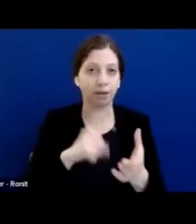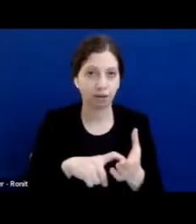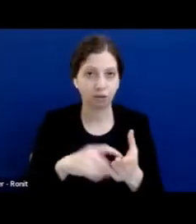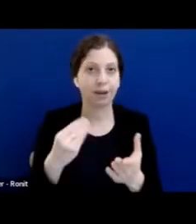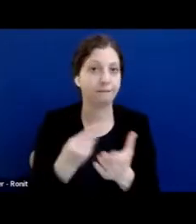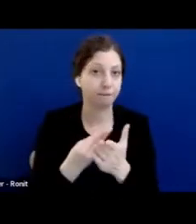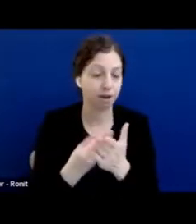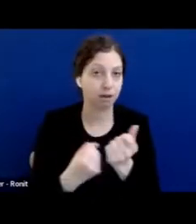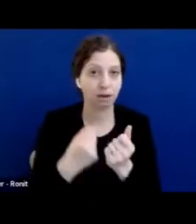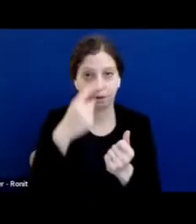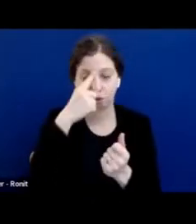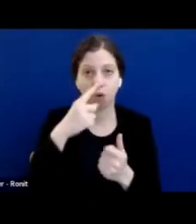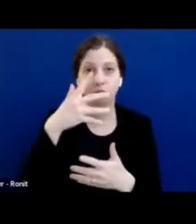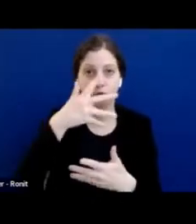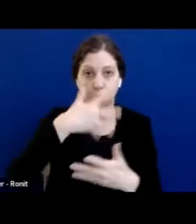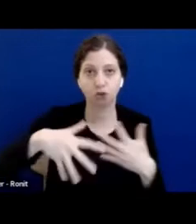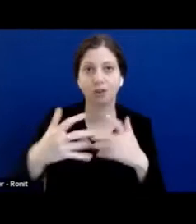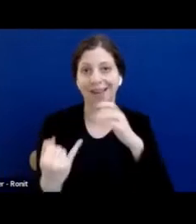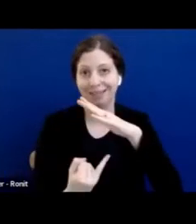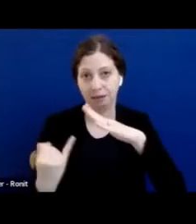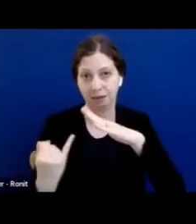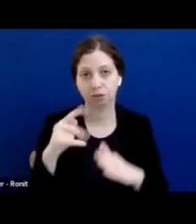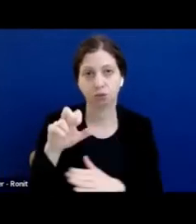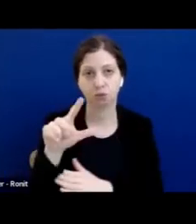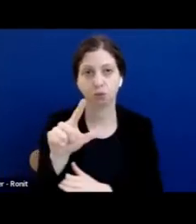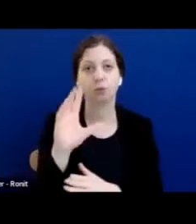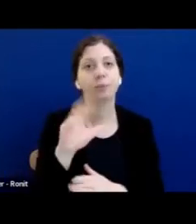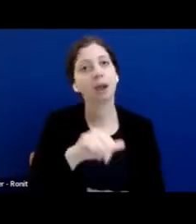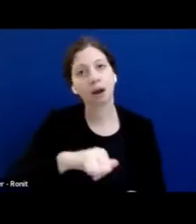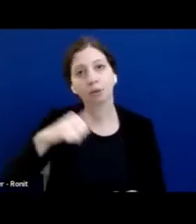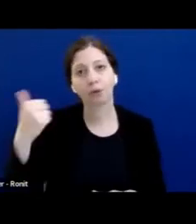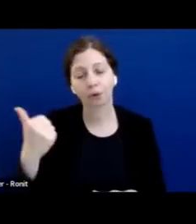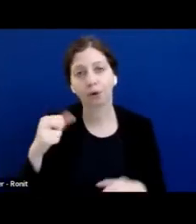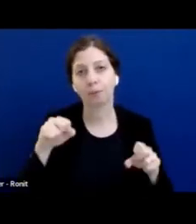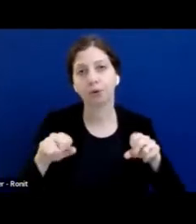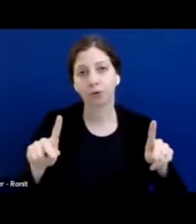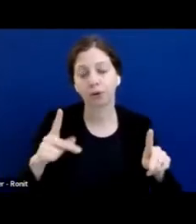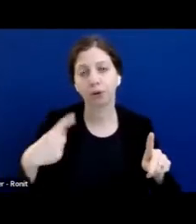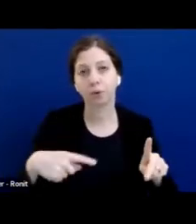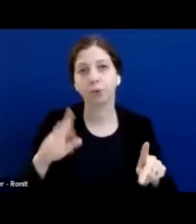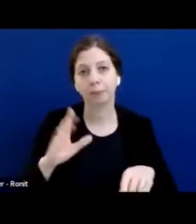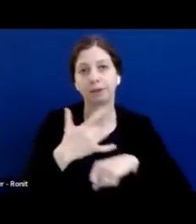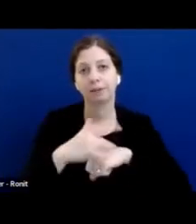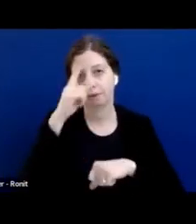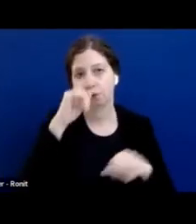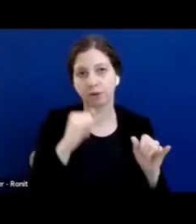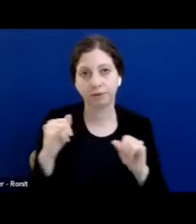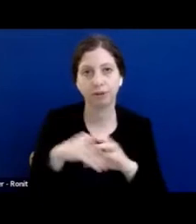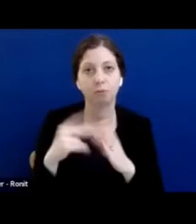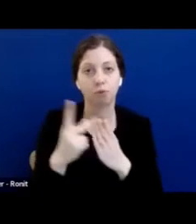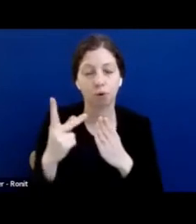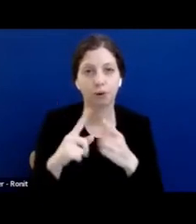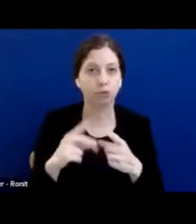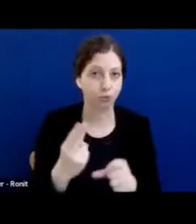for its social isolation tools. This will be another opportunity that will be available for individuals and programs to